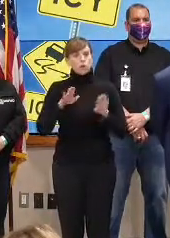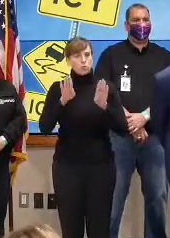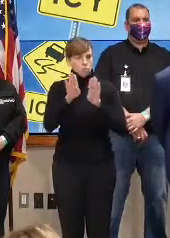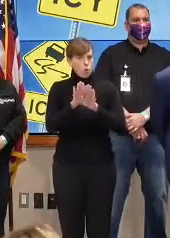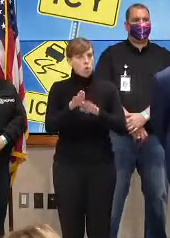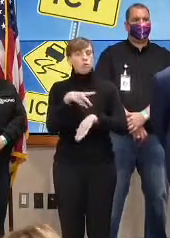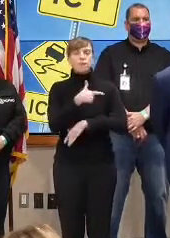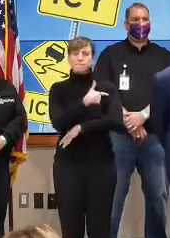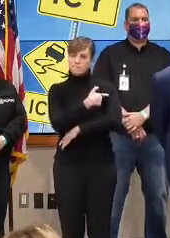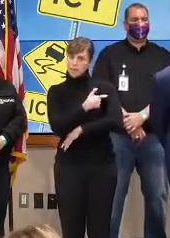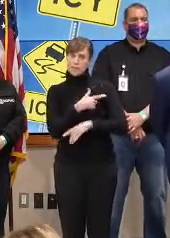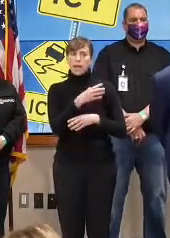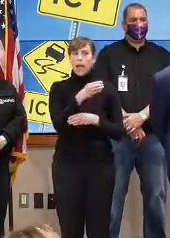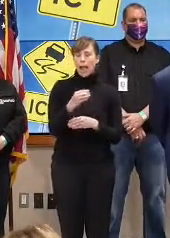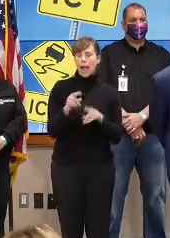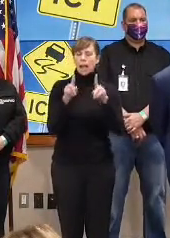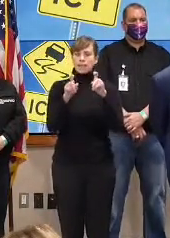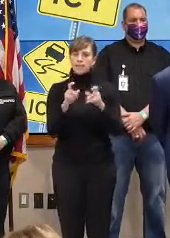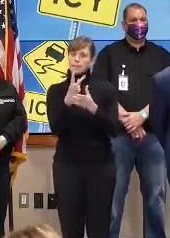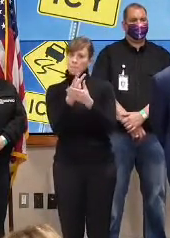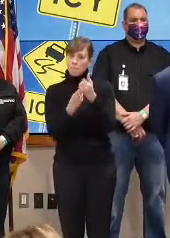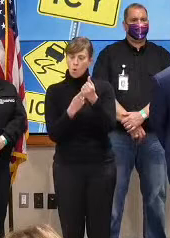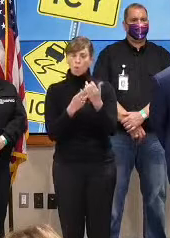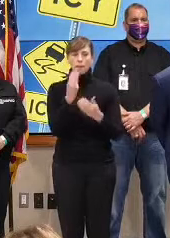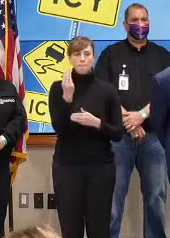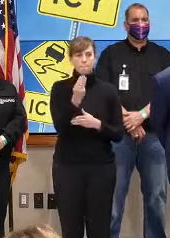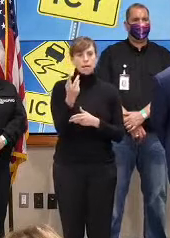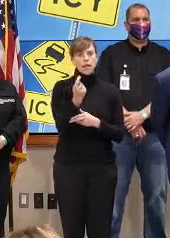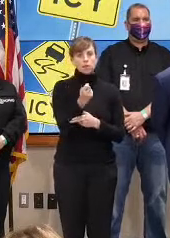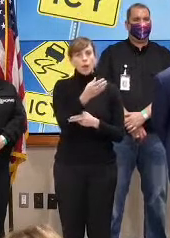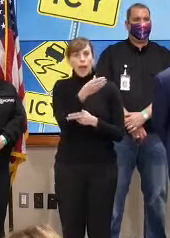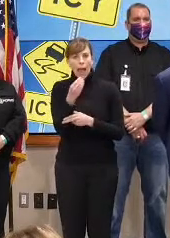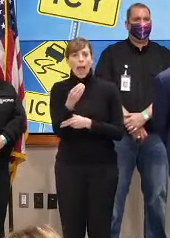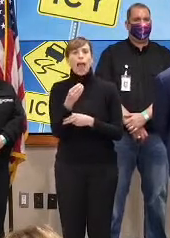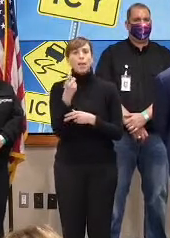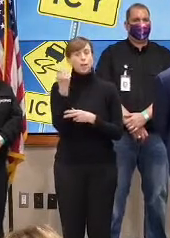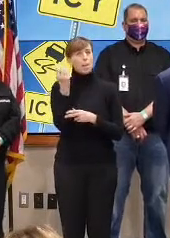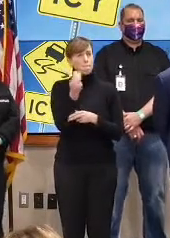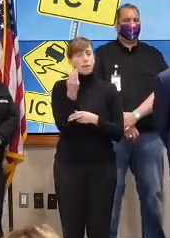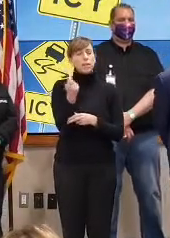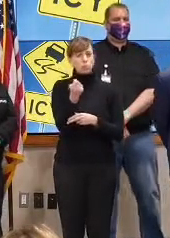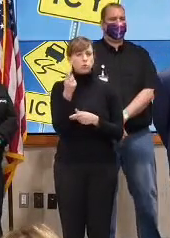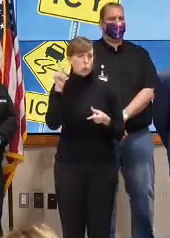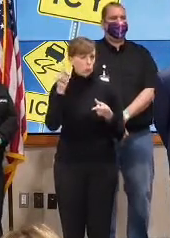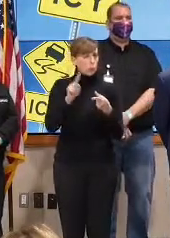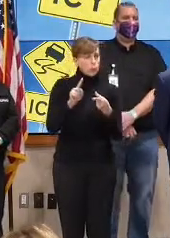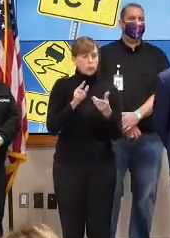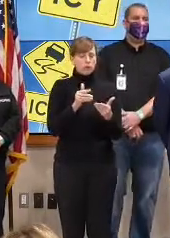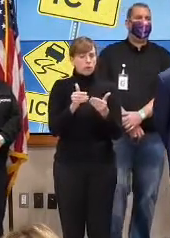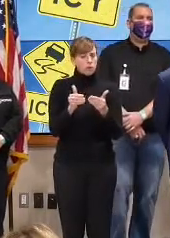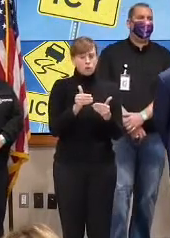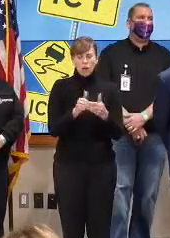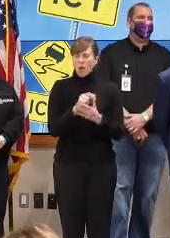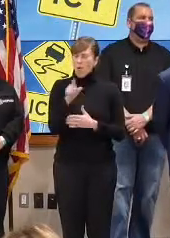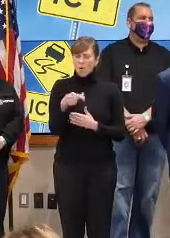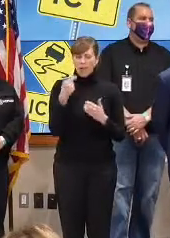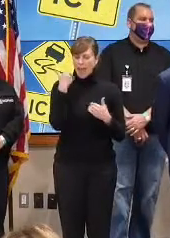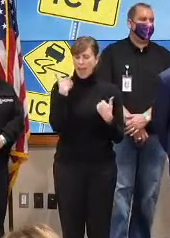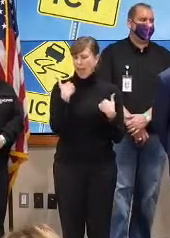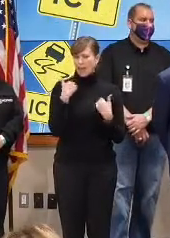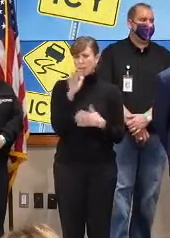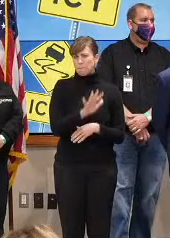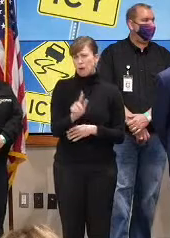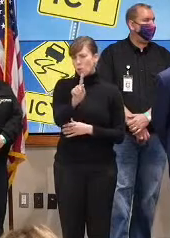Tuesday, and we also scaled back anyway on Monday and Tuesday. And I think there are only about 100 appointments that we had scheduled that will